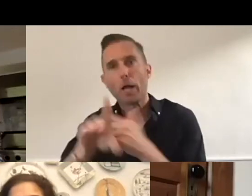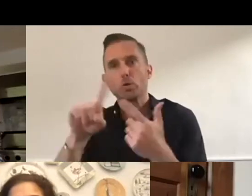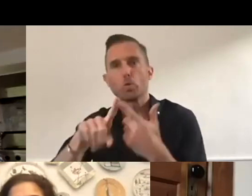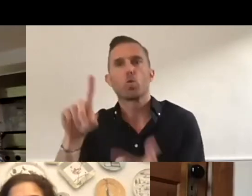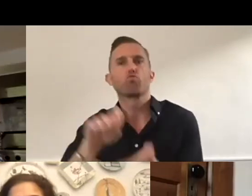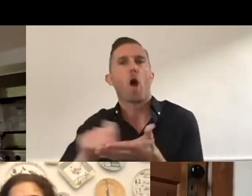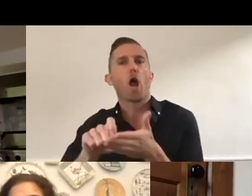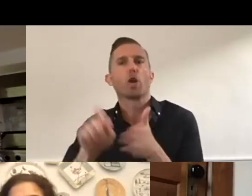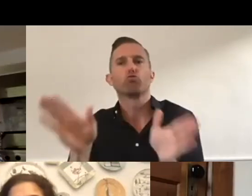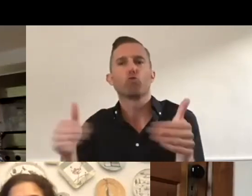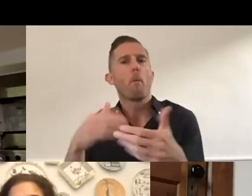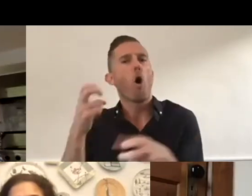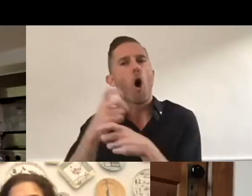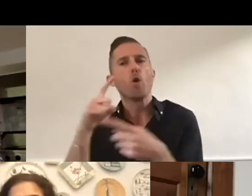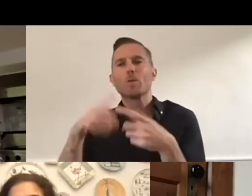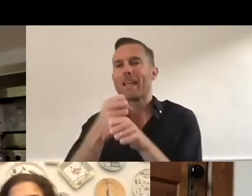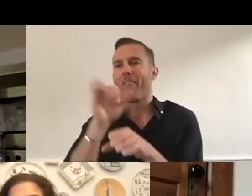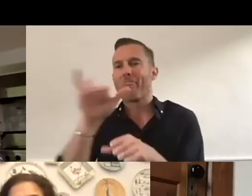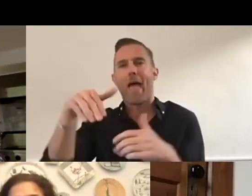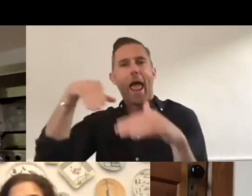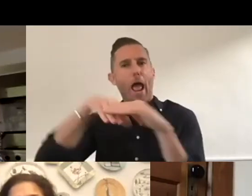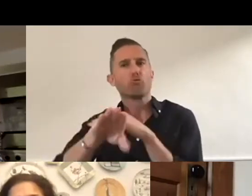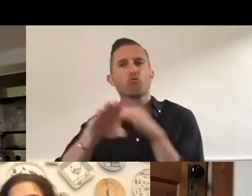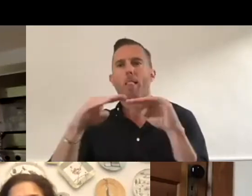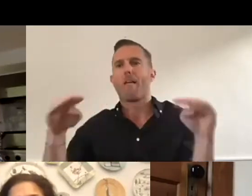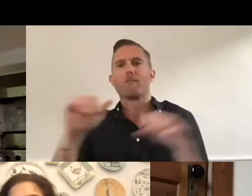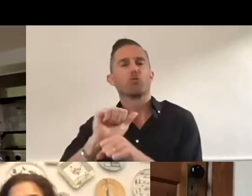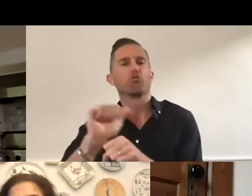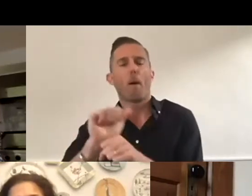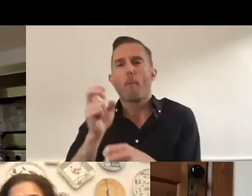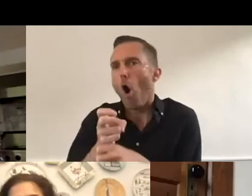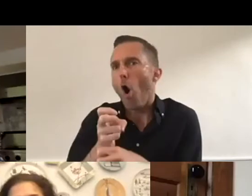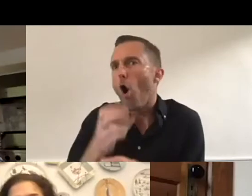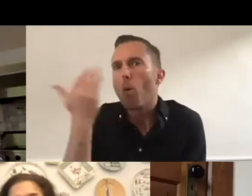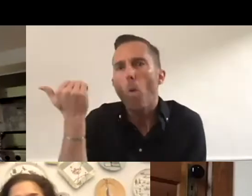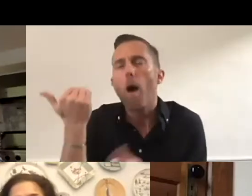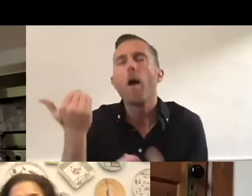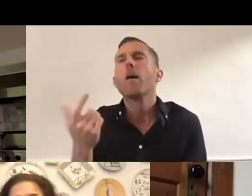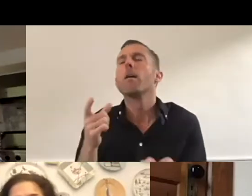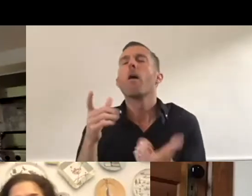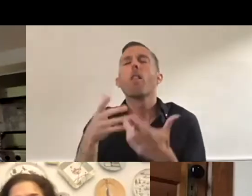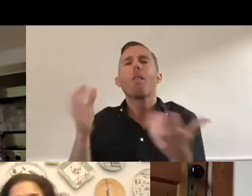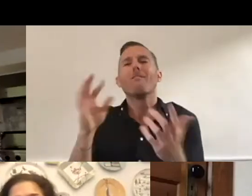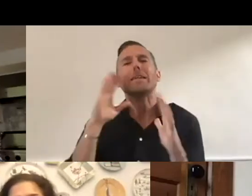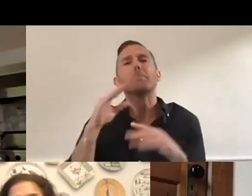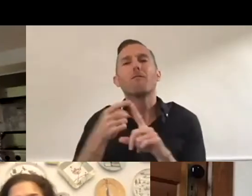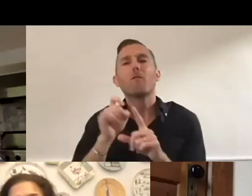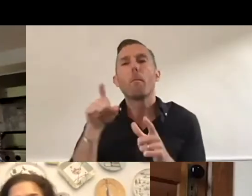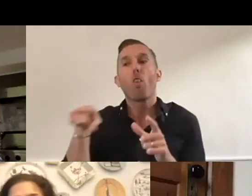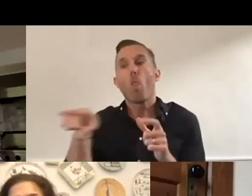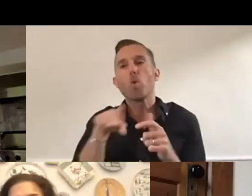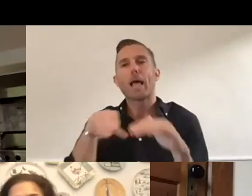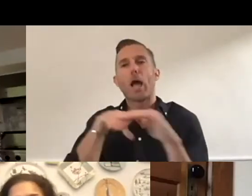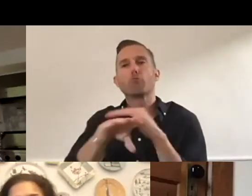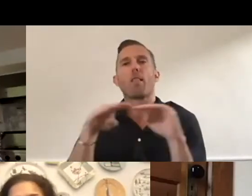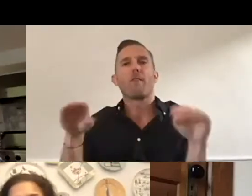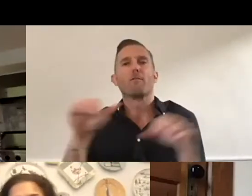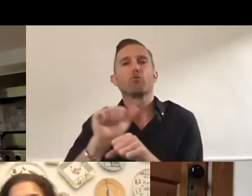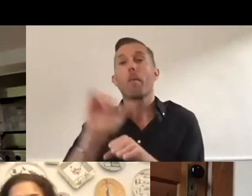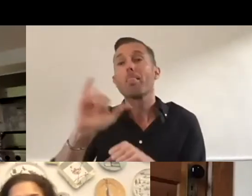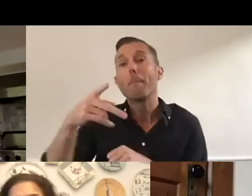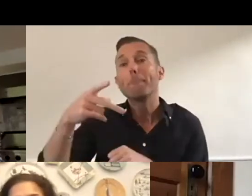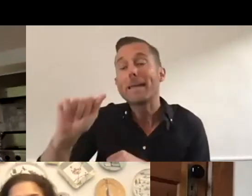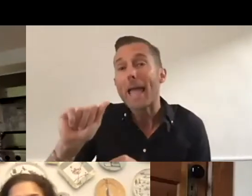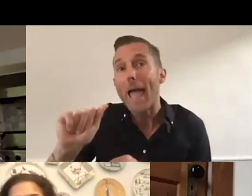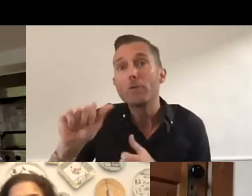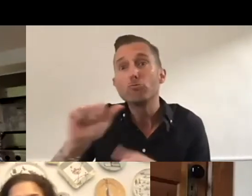those entry-level jobs. There's a lot of expectation with those entry-level jobs in the writer's room, like PA jobs and writer's